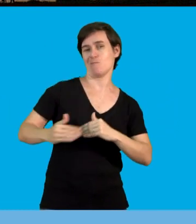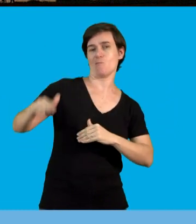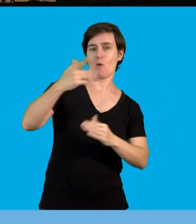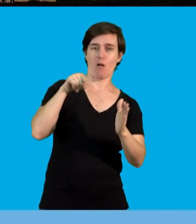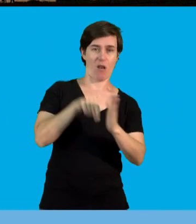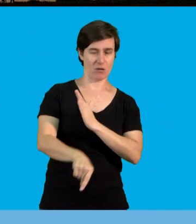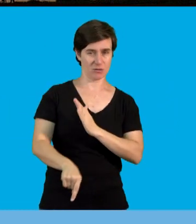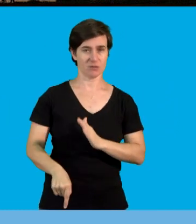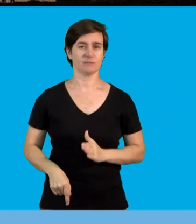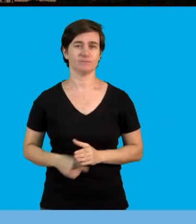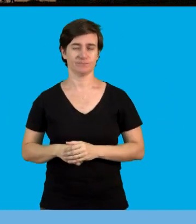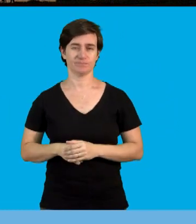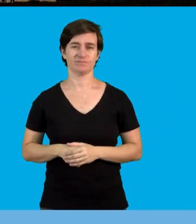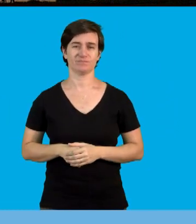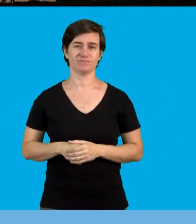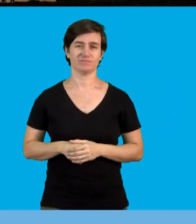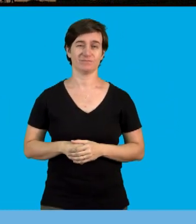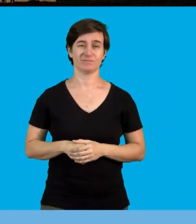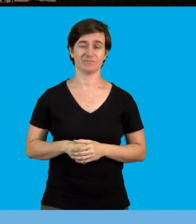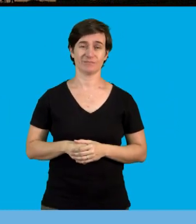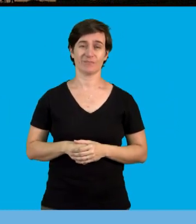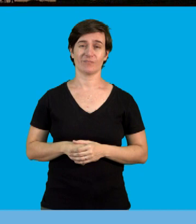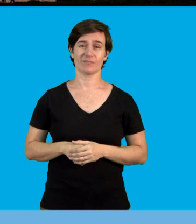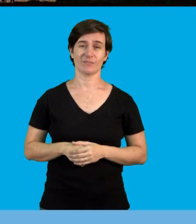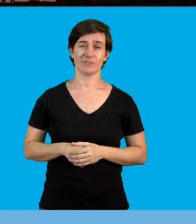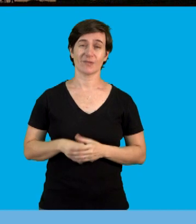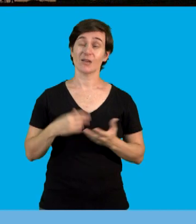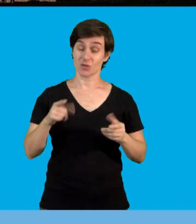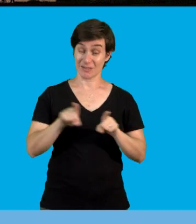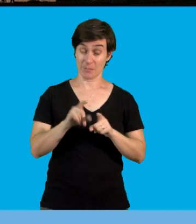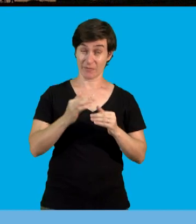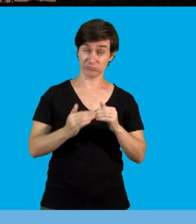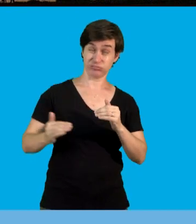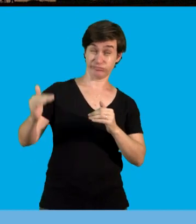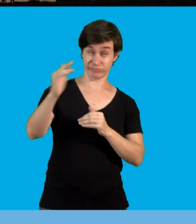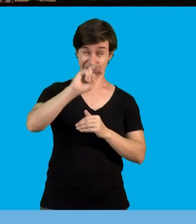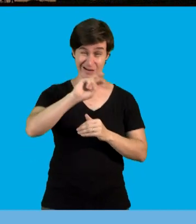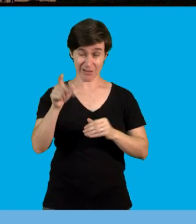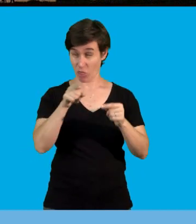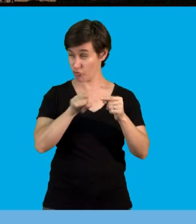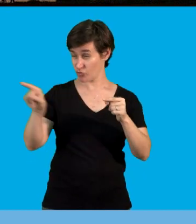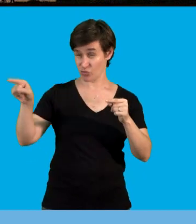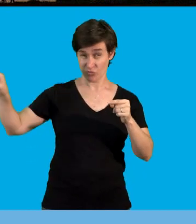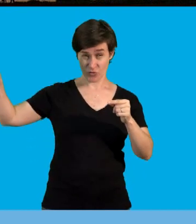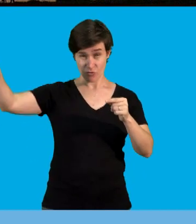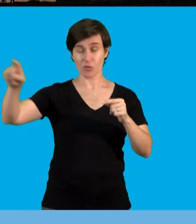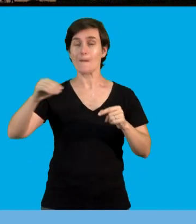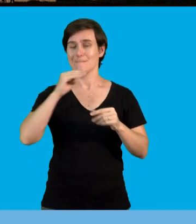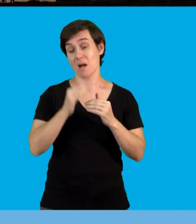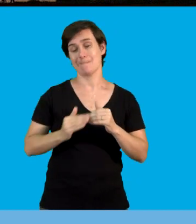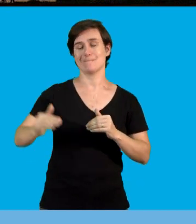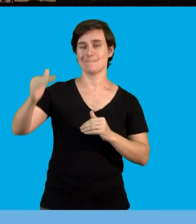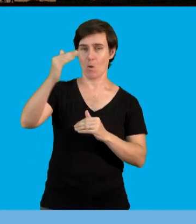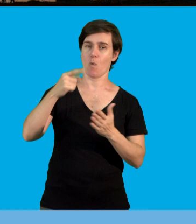wires is very strong, that means even the amount of energy that is going to be lost as we are transporting this